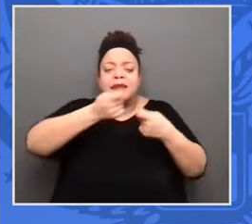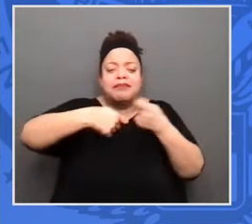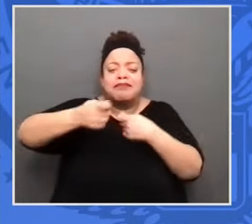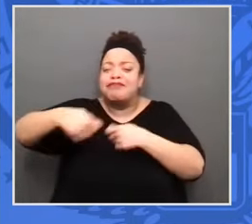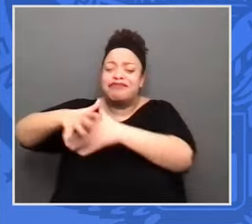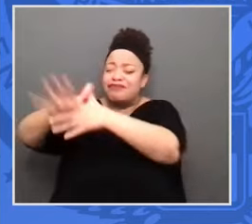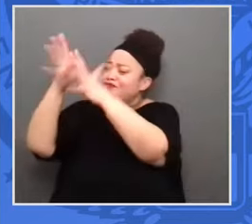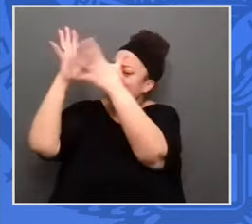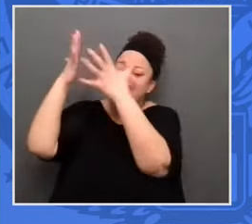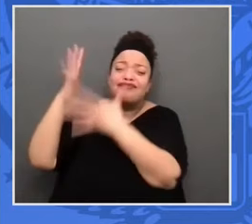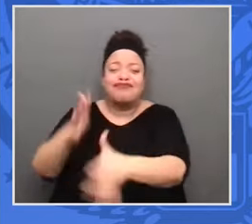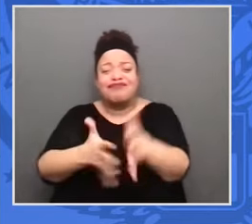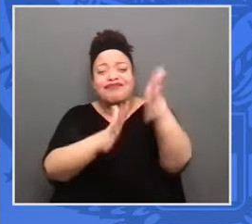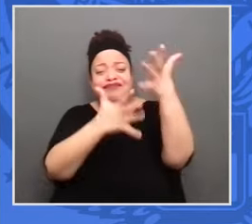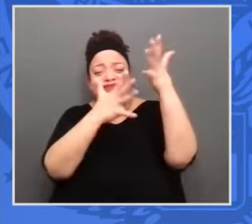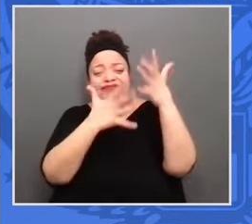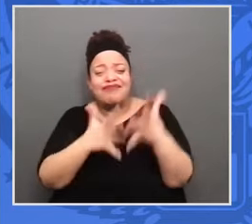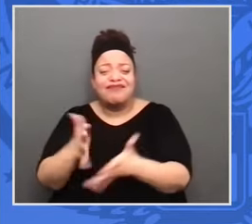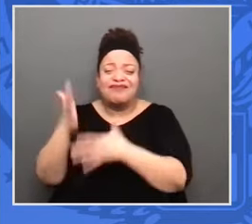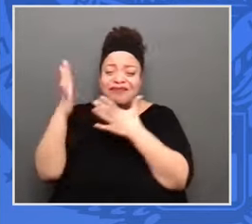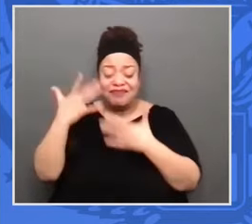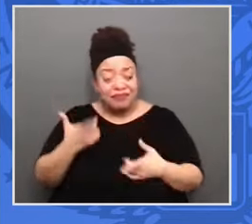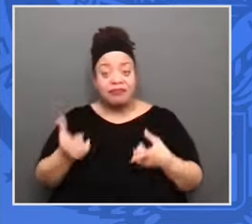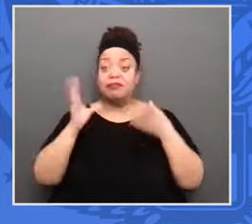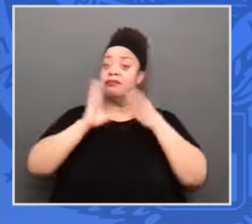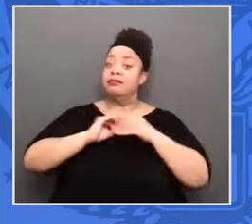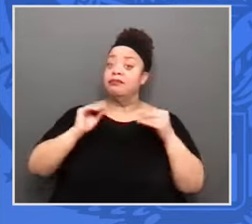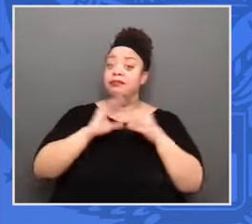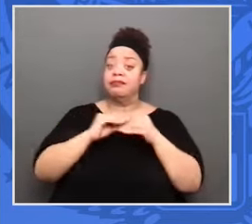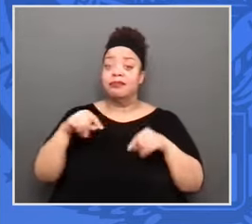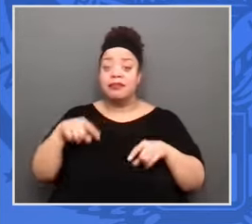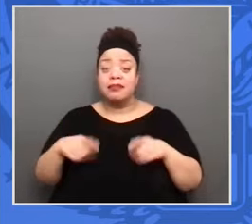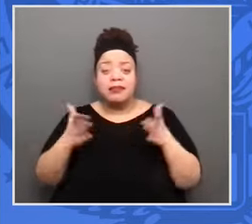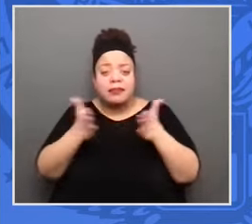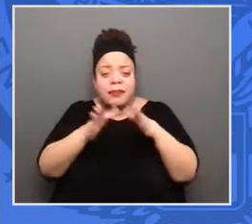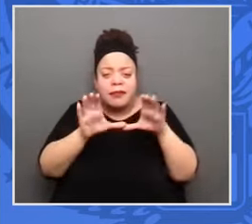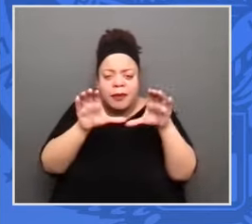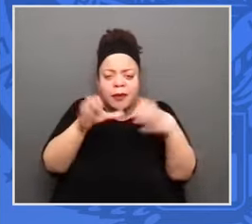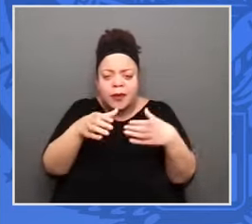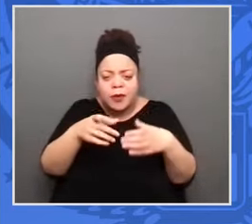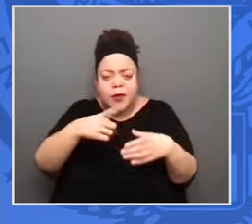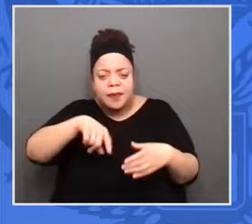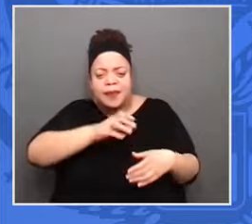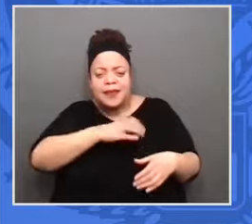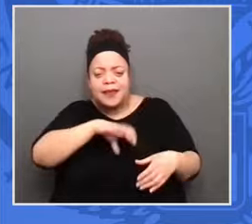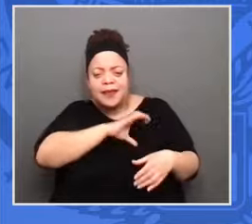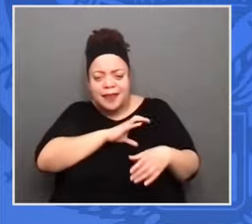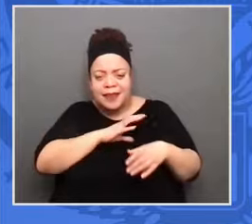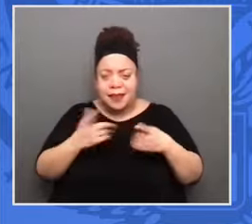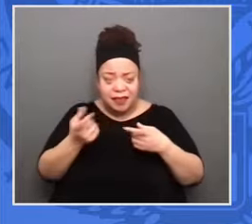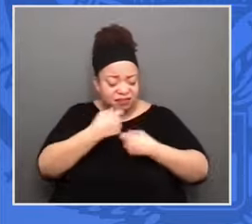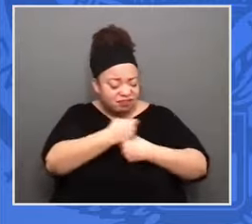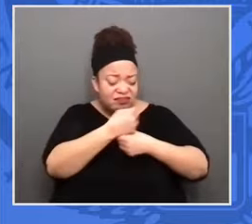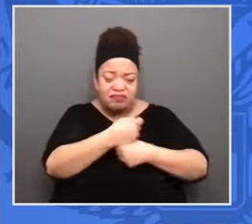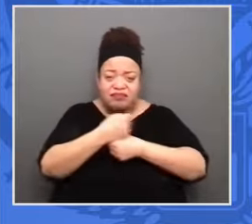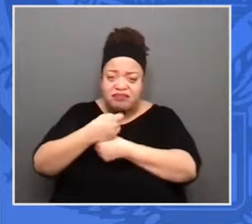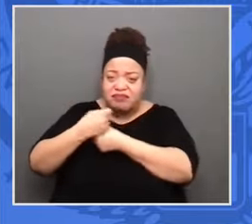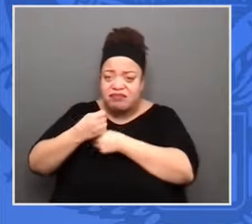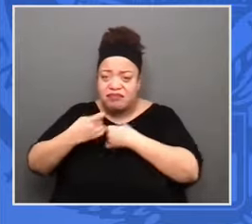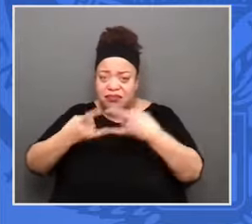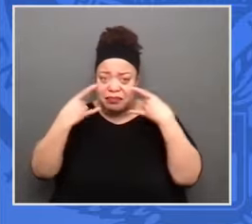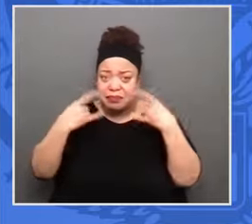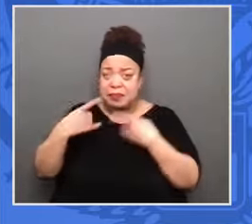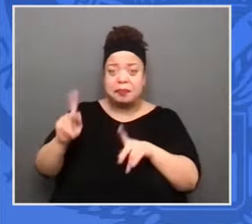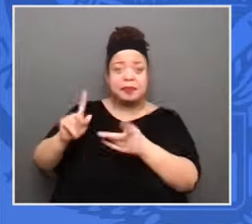A small army of citizens making masks. New York's finest cheering on out-of-state healthcare workers. The TikTok doc,